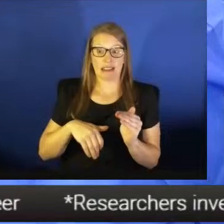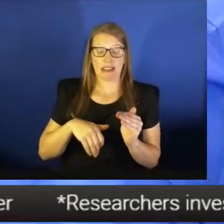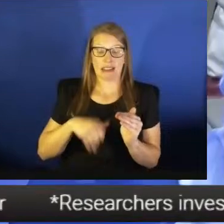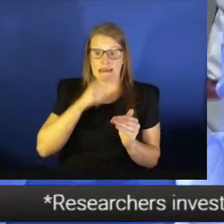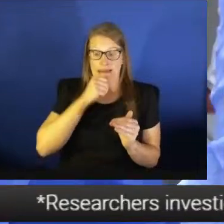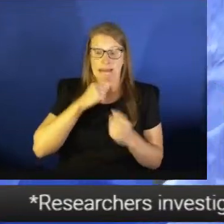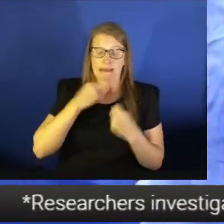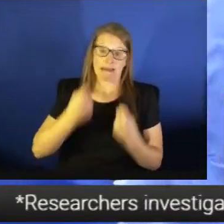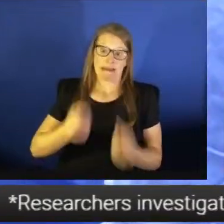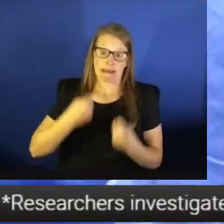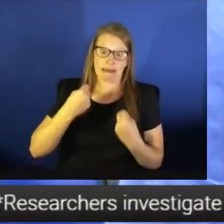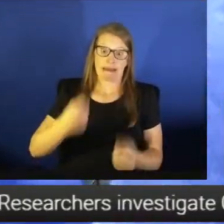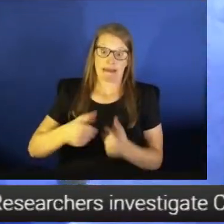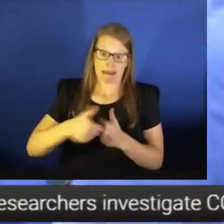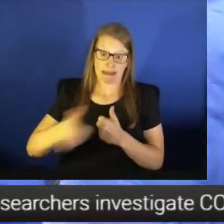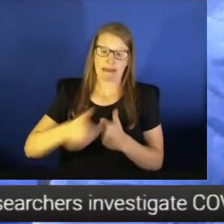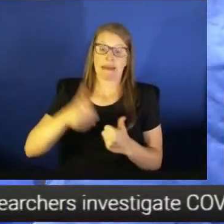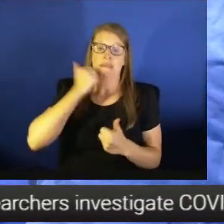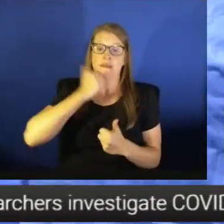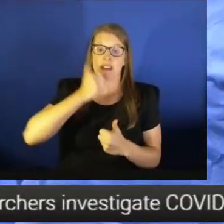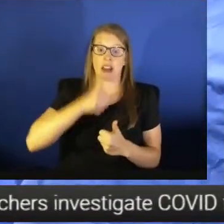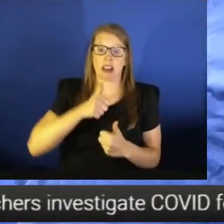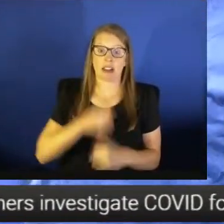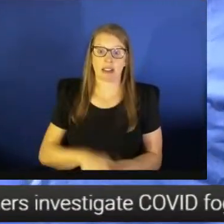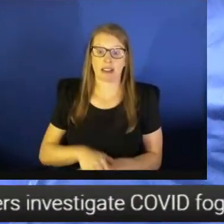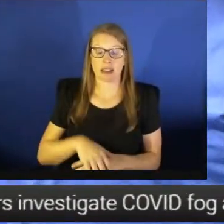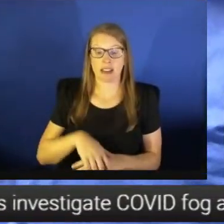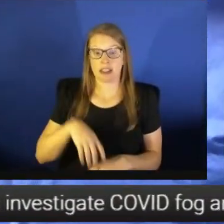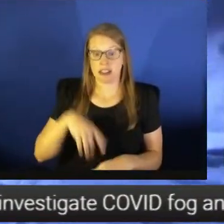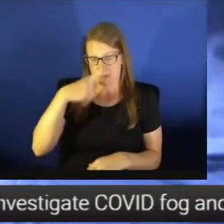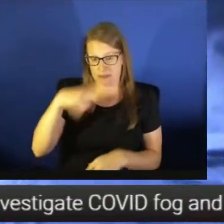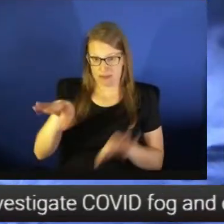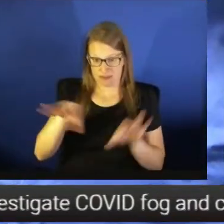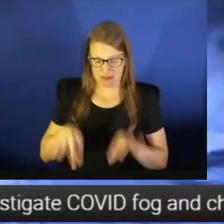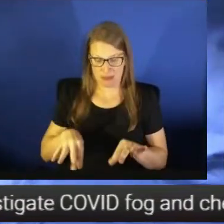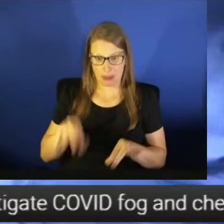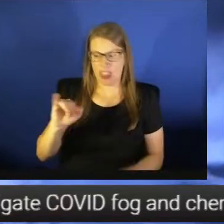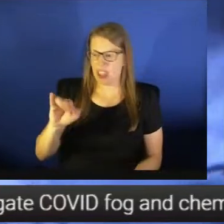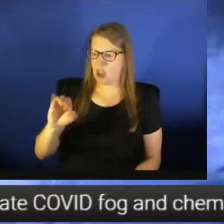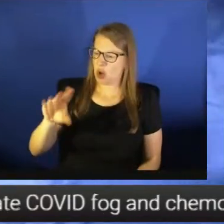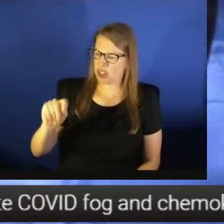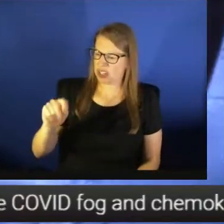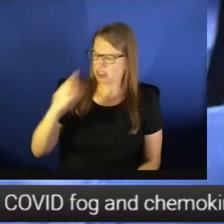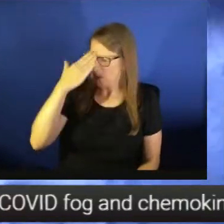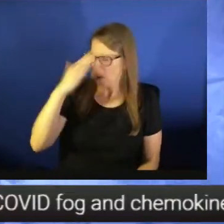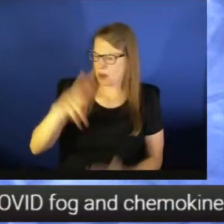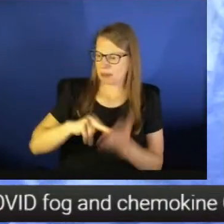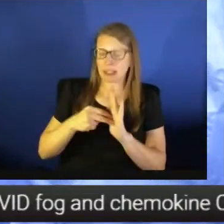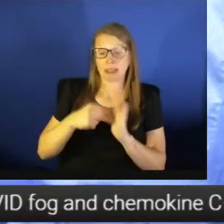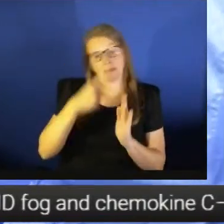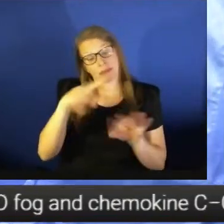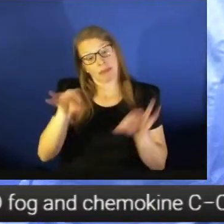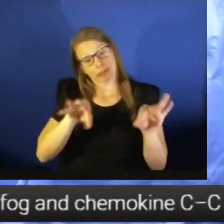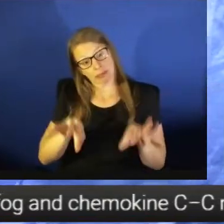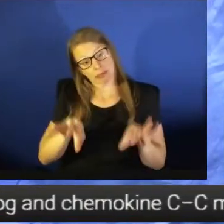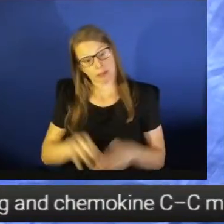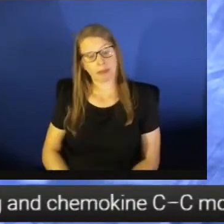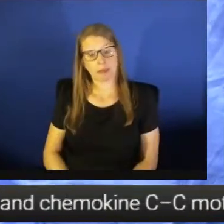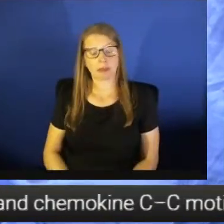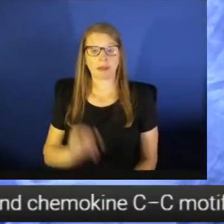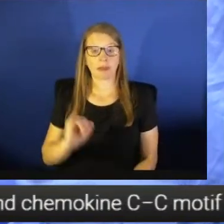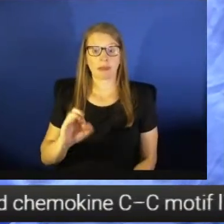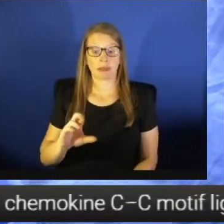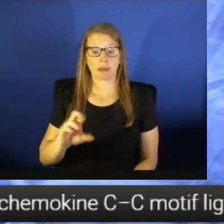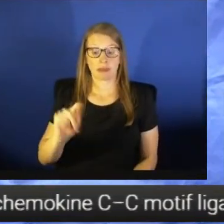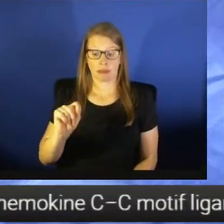to people who are unfamiliar with IORT exactly how it works, doctor? Sure. So IORT stands for